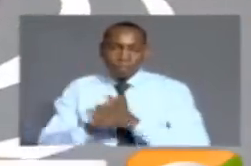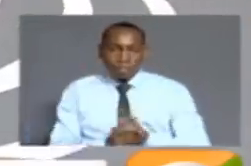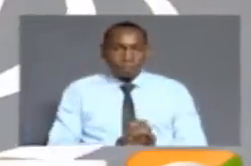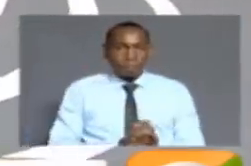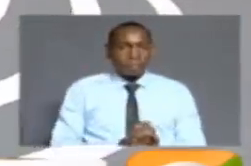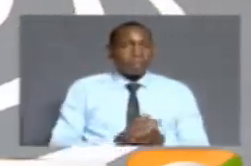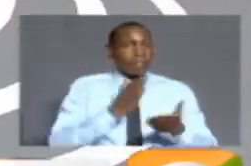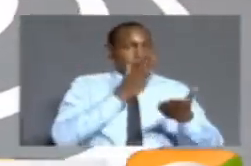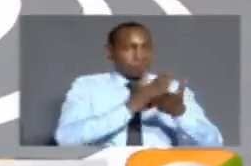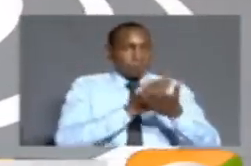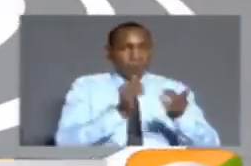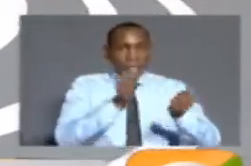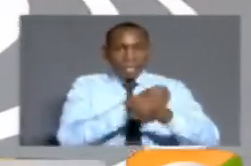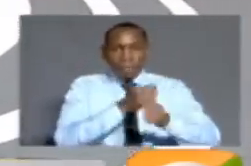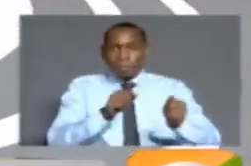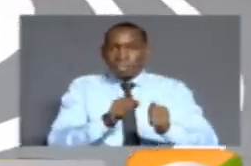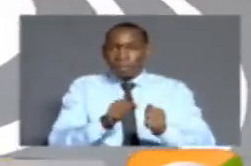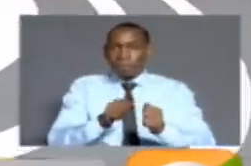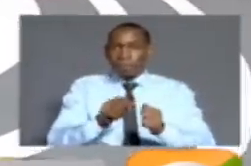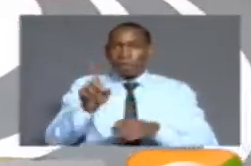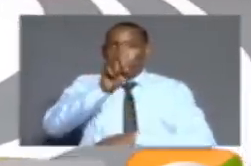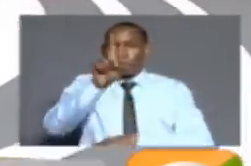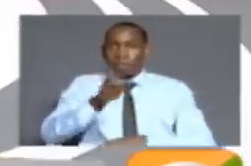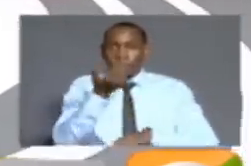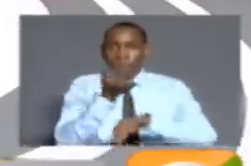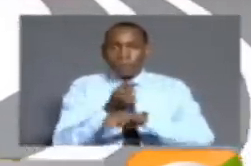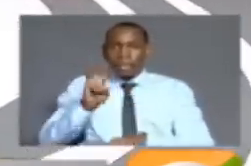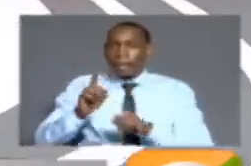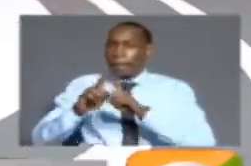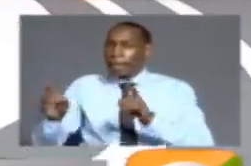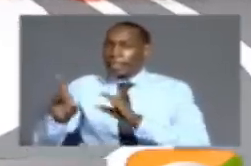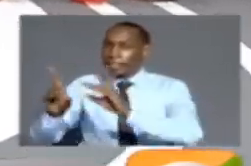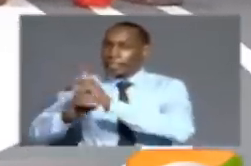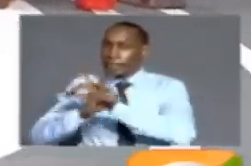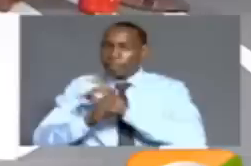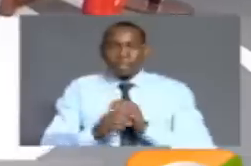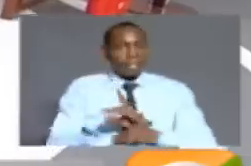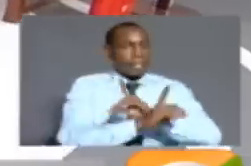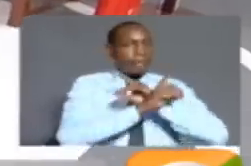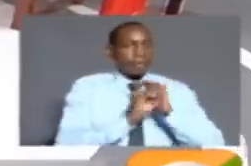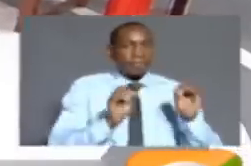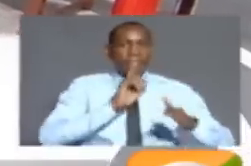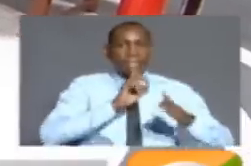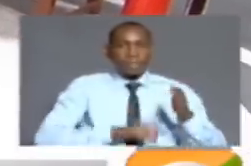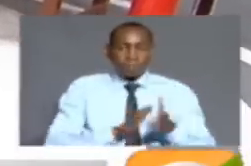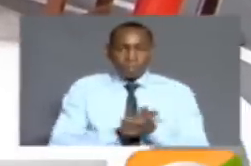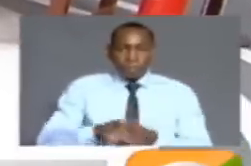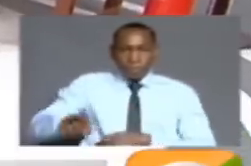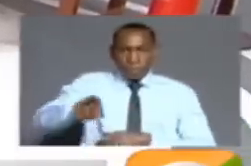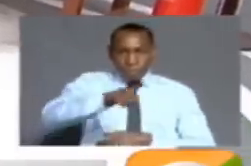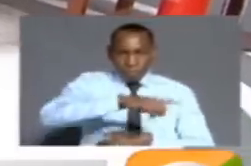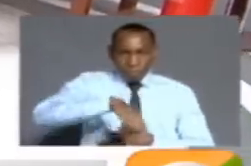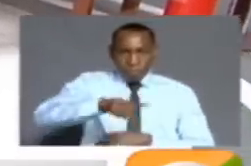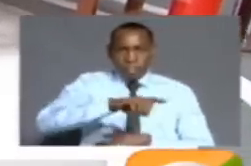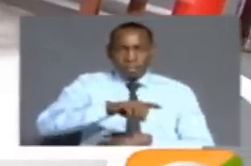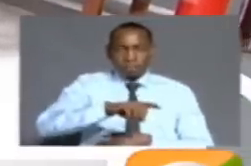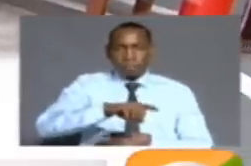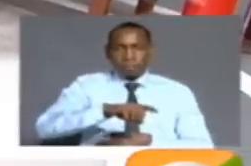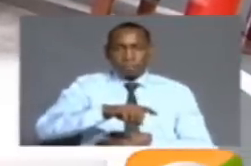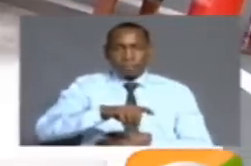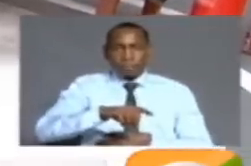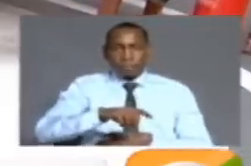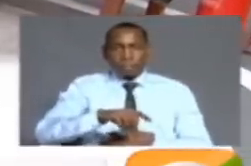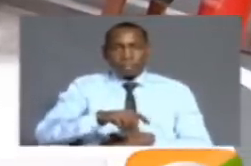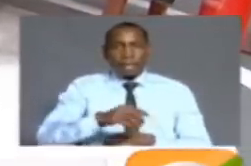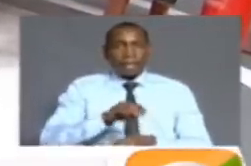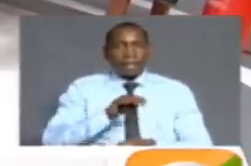Exactly. Yeah. So that you cannot ask Waititu because there's no way he but could But he defended have, him. No, he didn't defend him. He just said, let us hold him accountable for what is within his